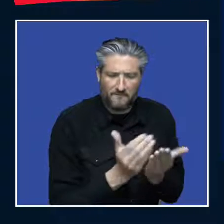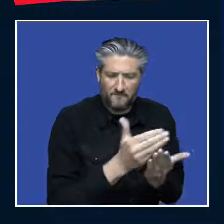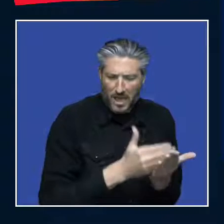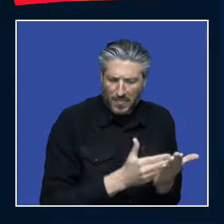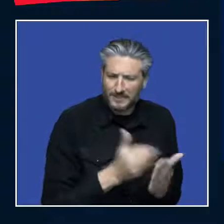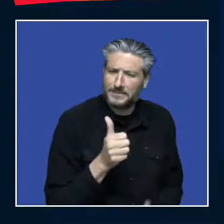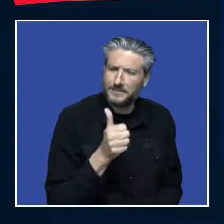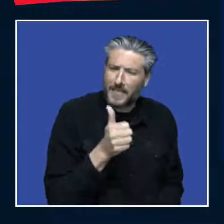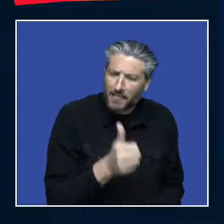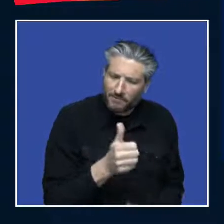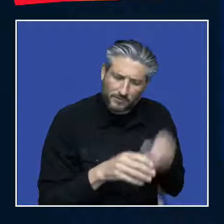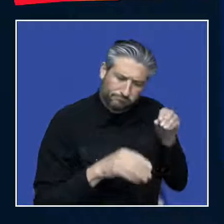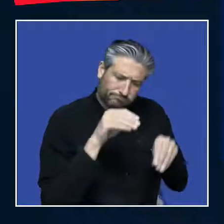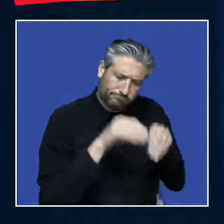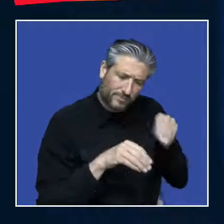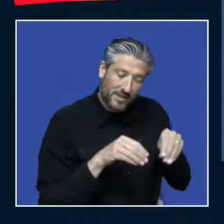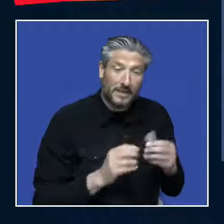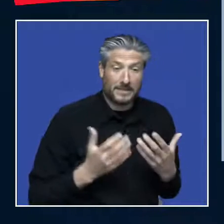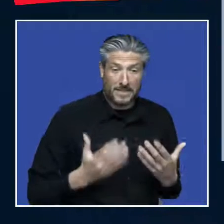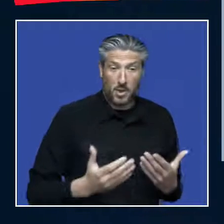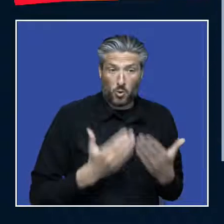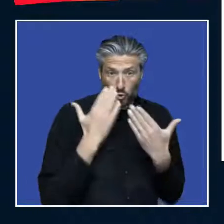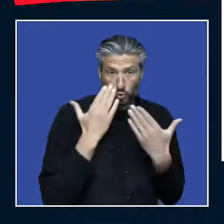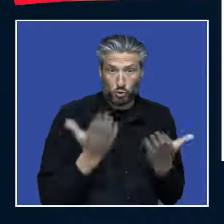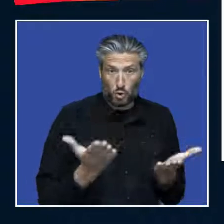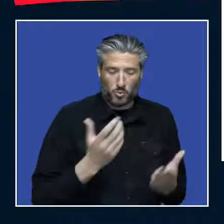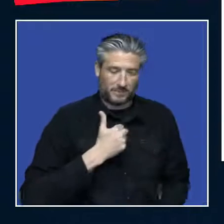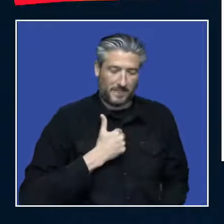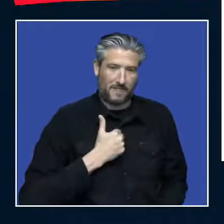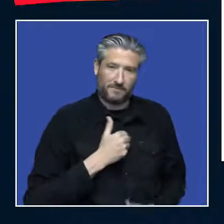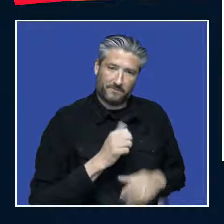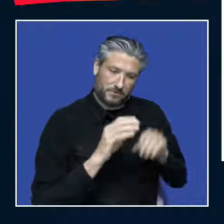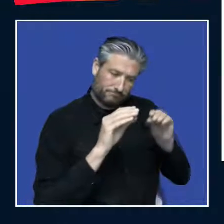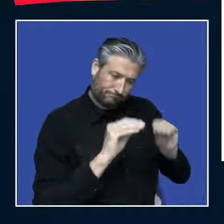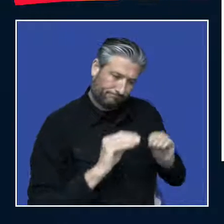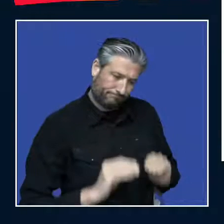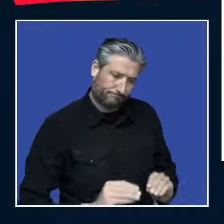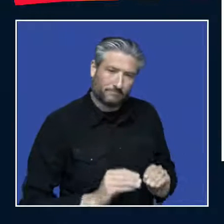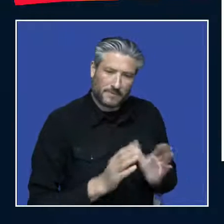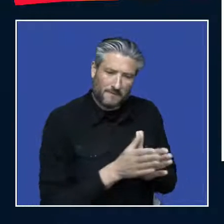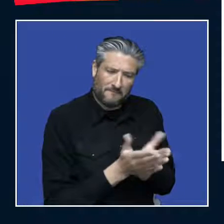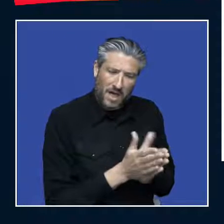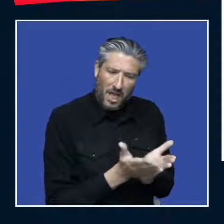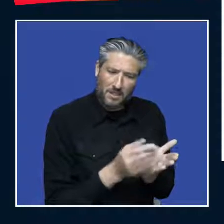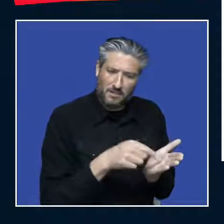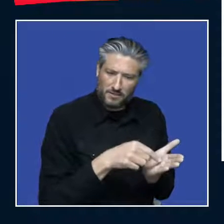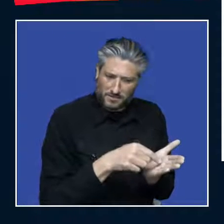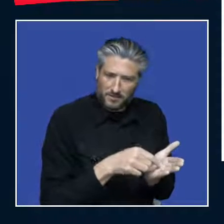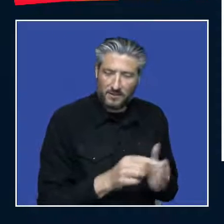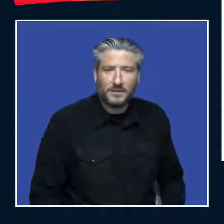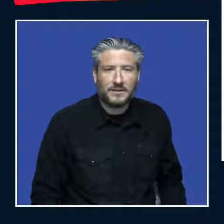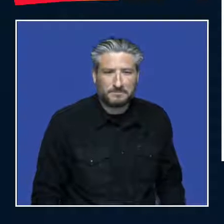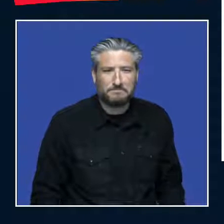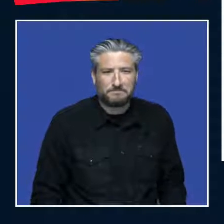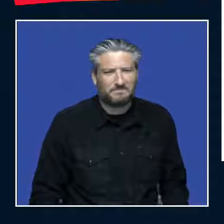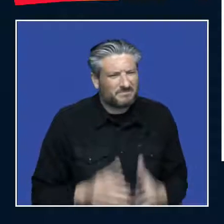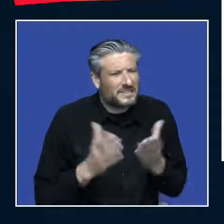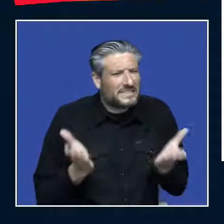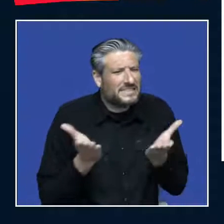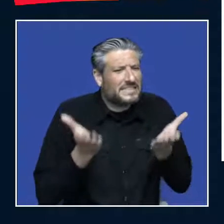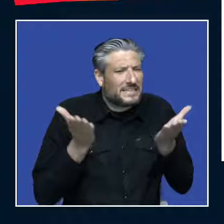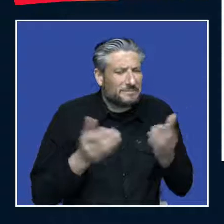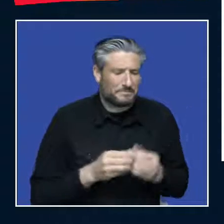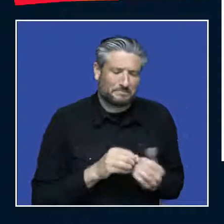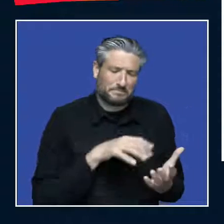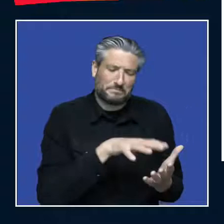will create our own Dockerfile by ourselves. For that, it's not too complicated. So we always start with the base